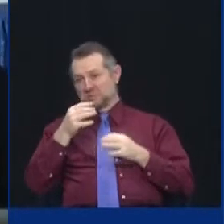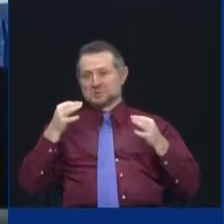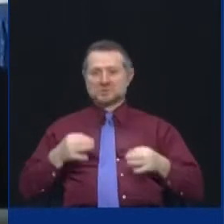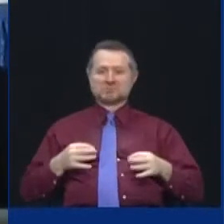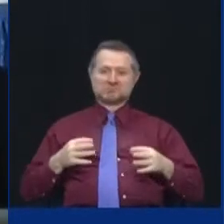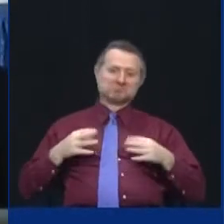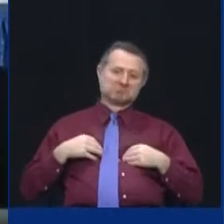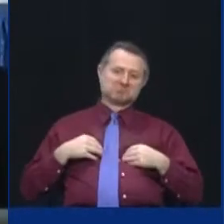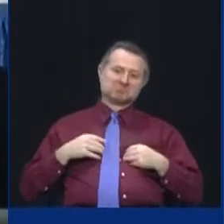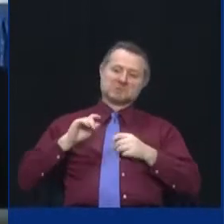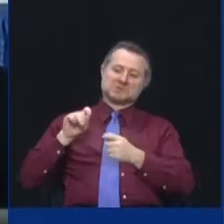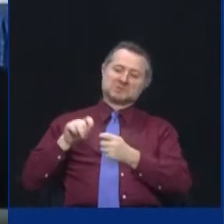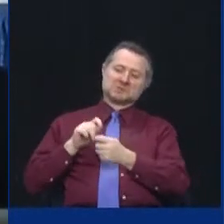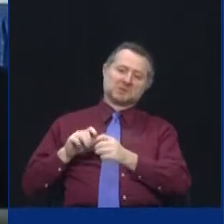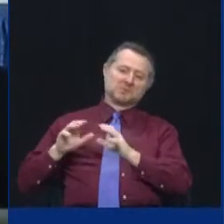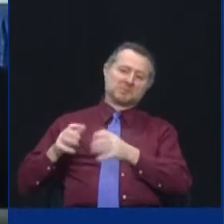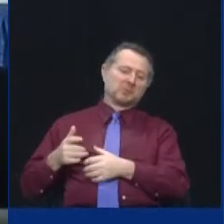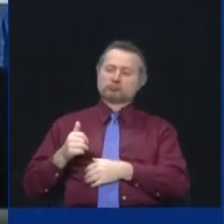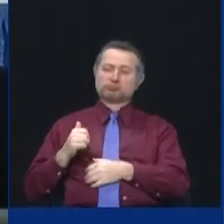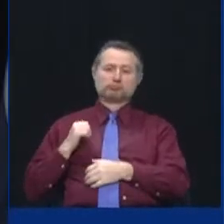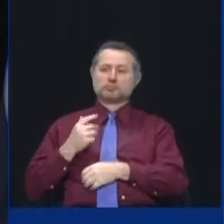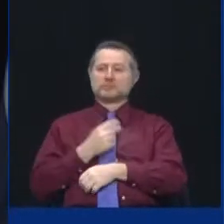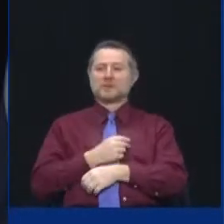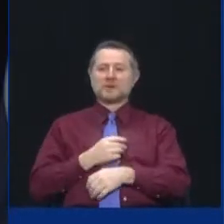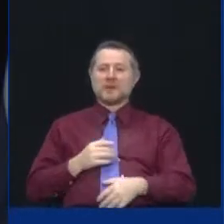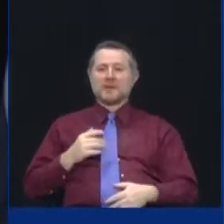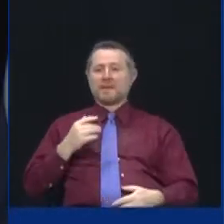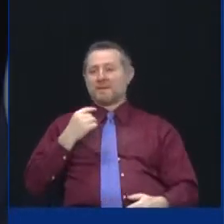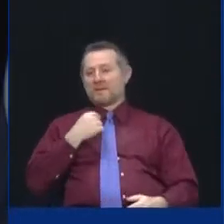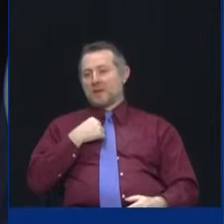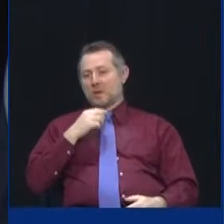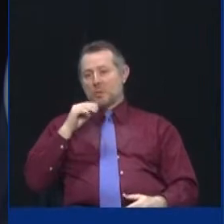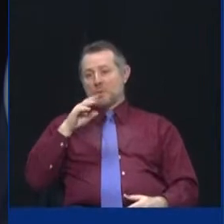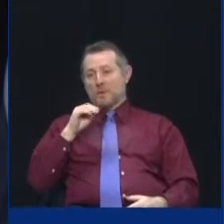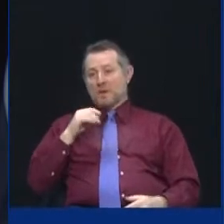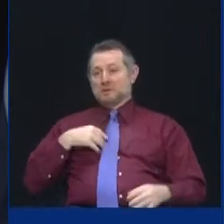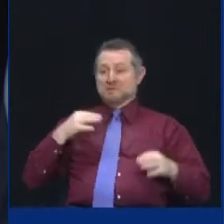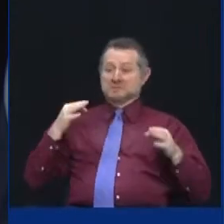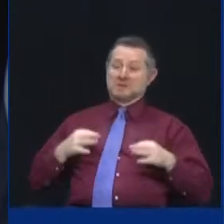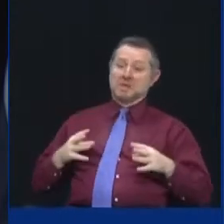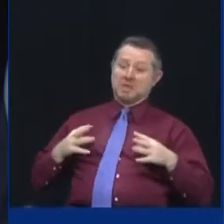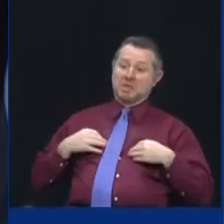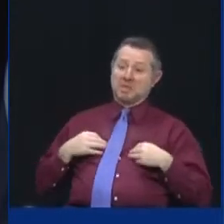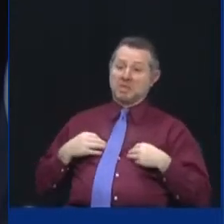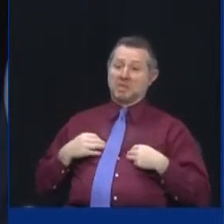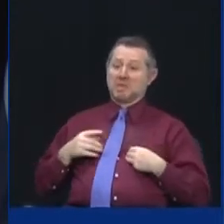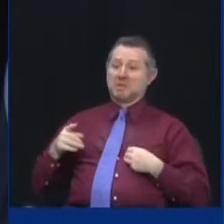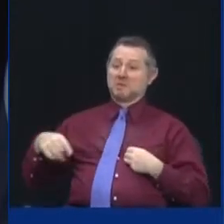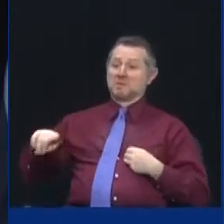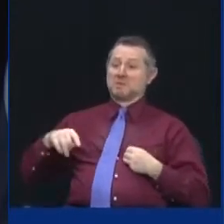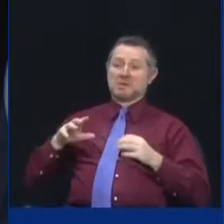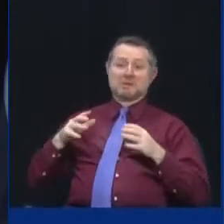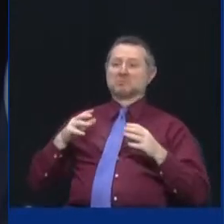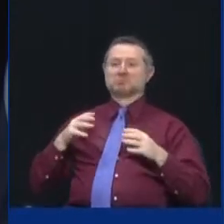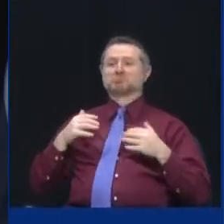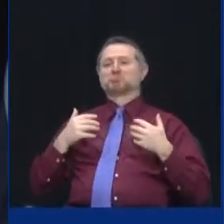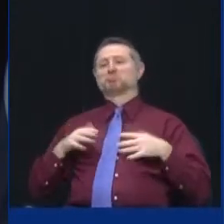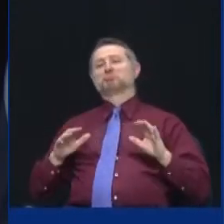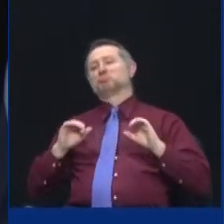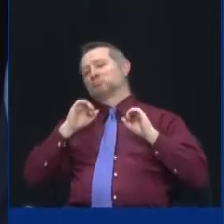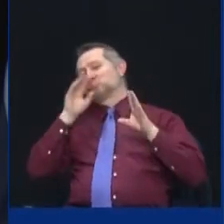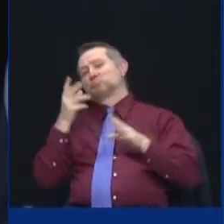get vaccinated? I am resigned to nothing. New Yorkers are resigned to nothing.